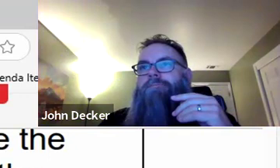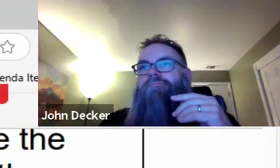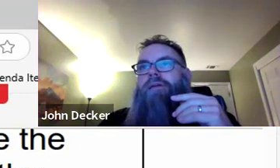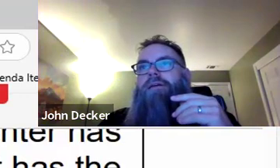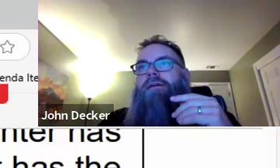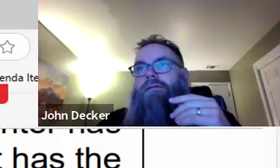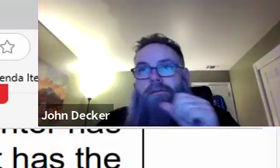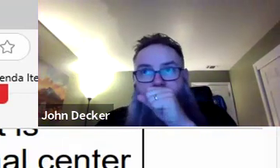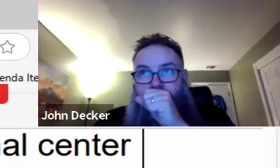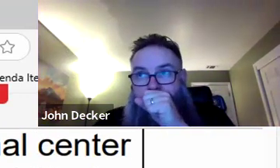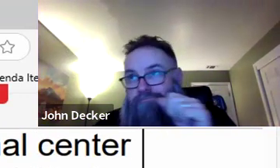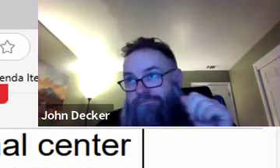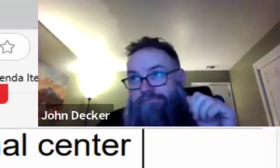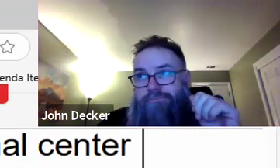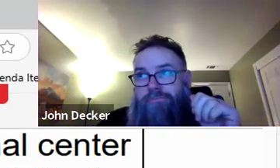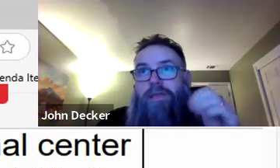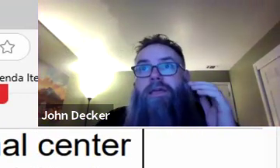going on.